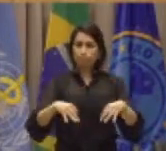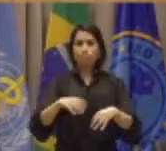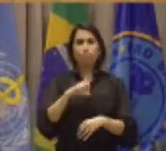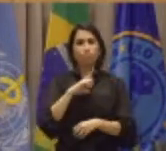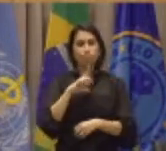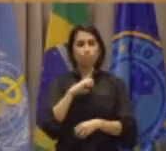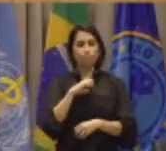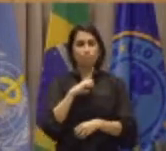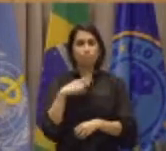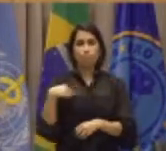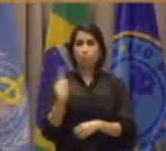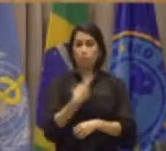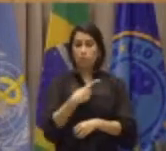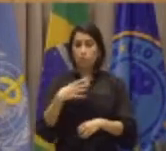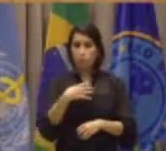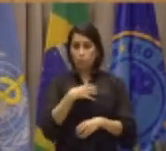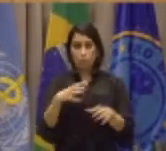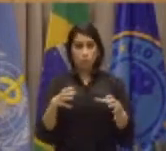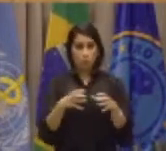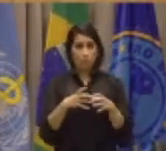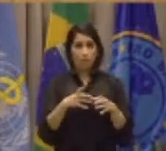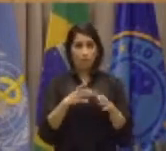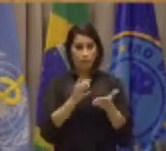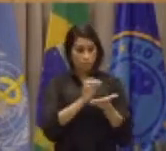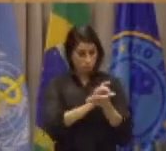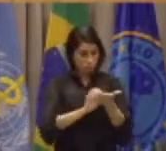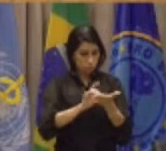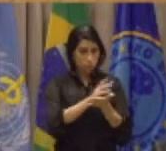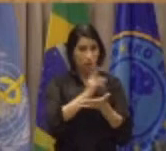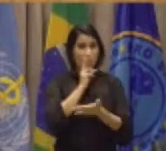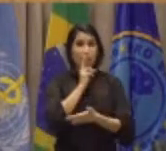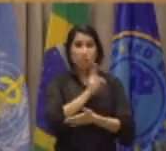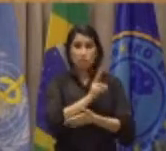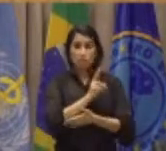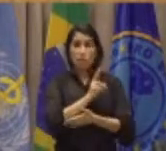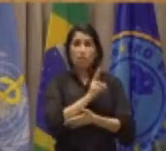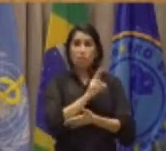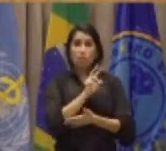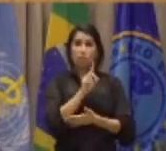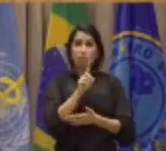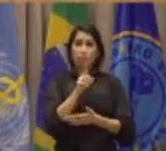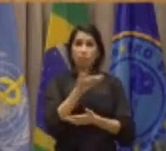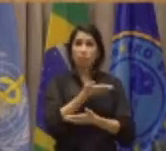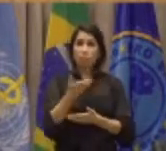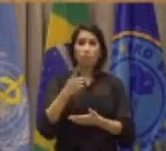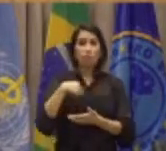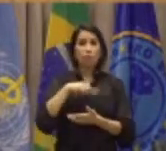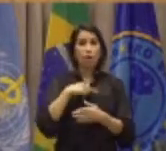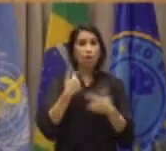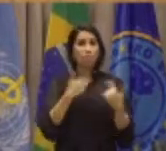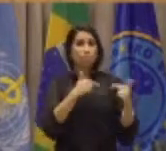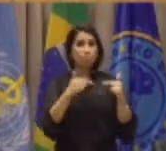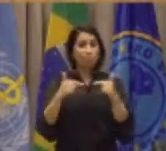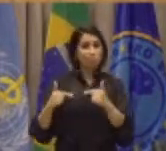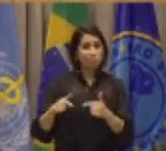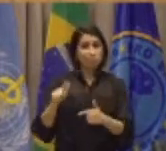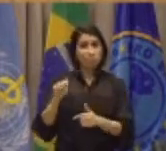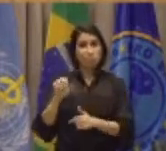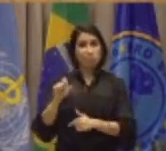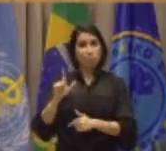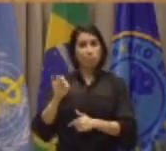characteristics, and I think this is what makes all this works. And we work